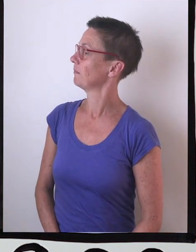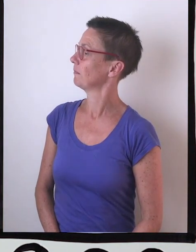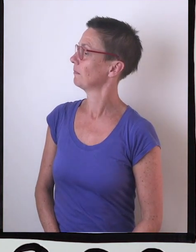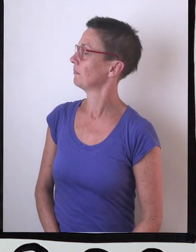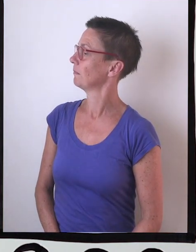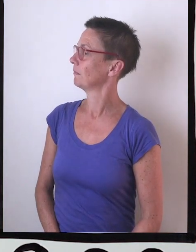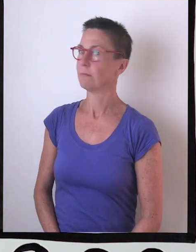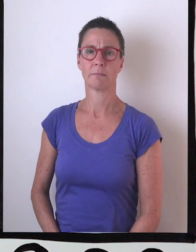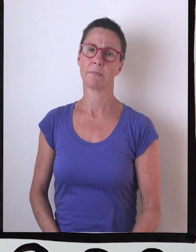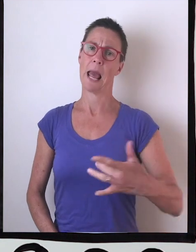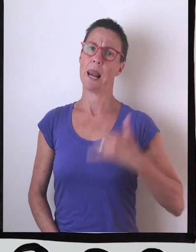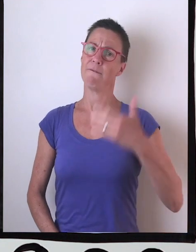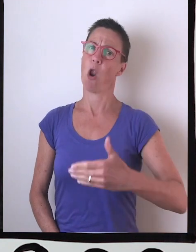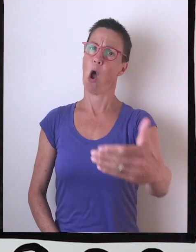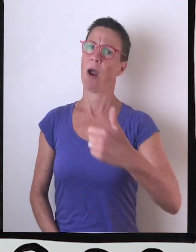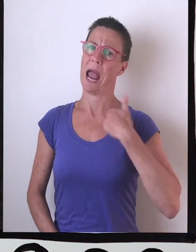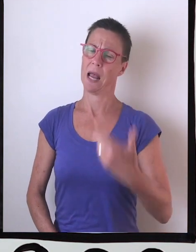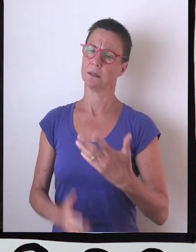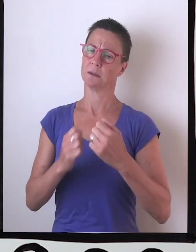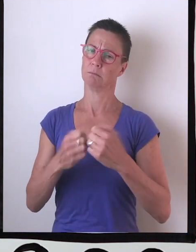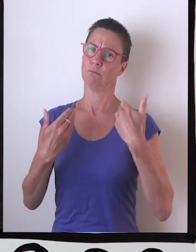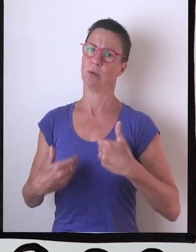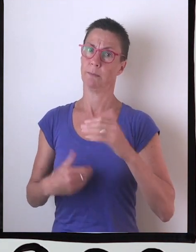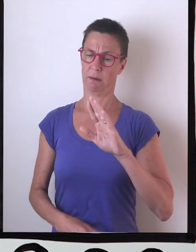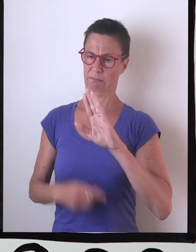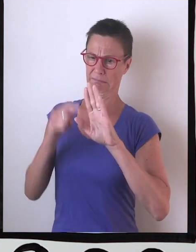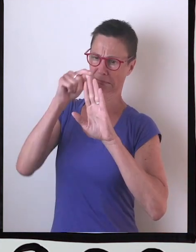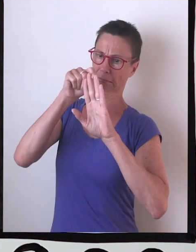Peace, man. This is a good one. Live long and prosper.